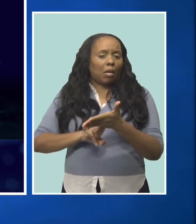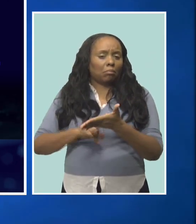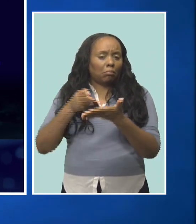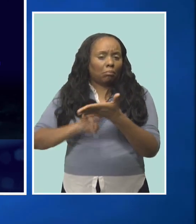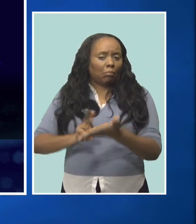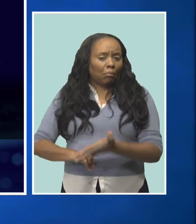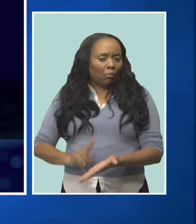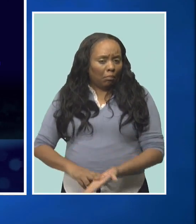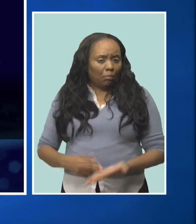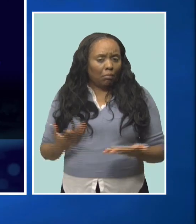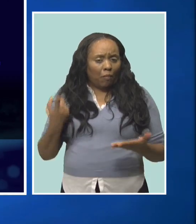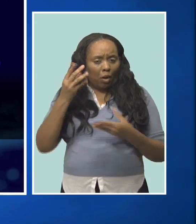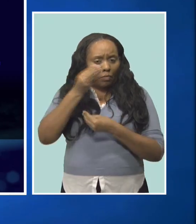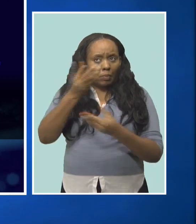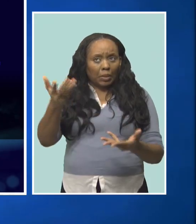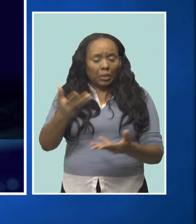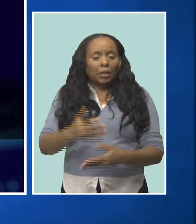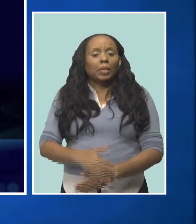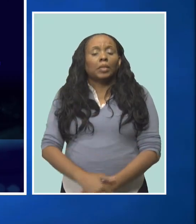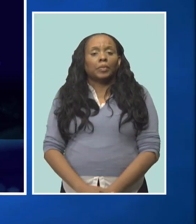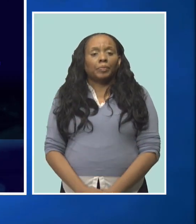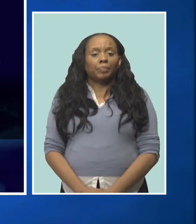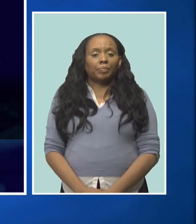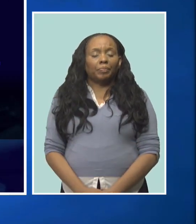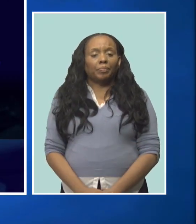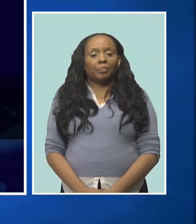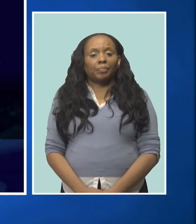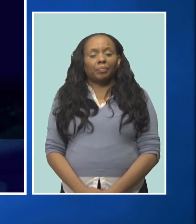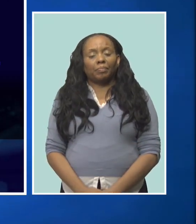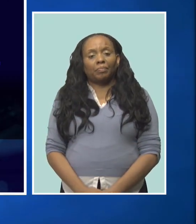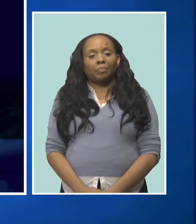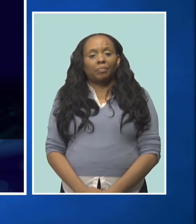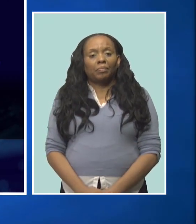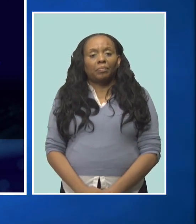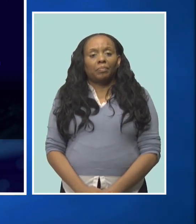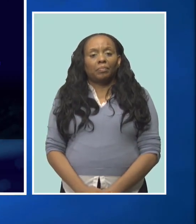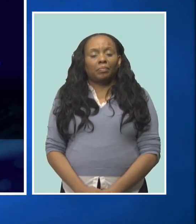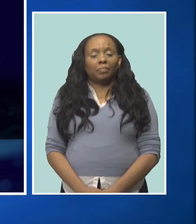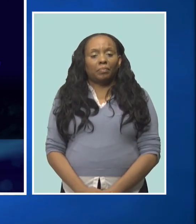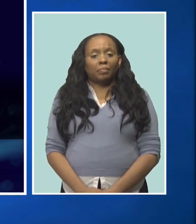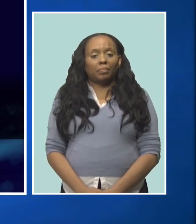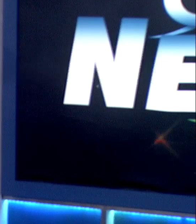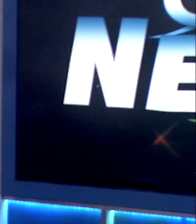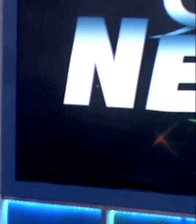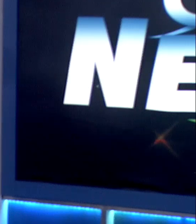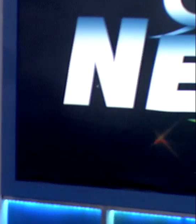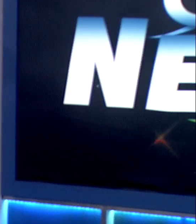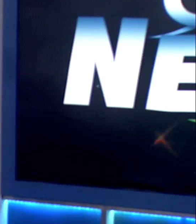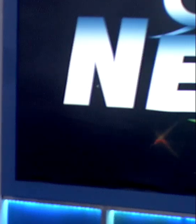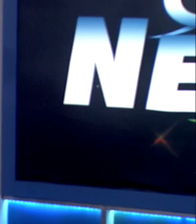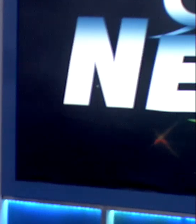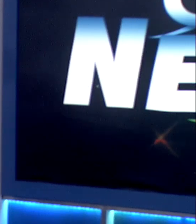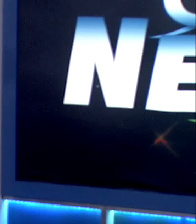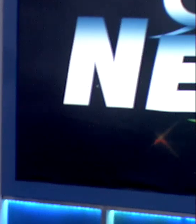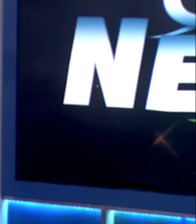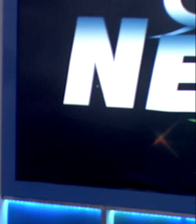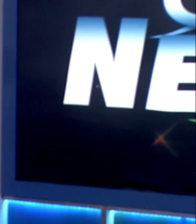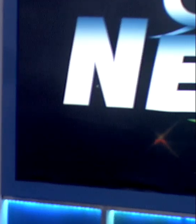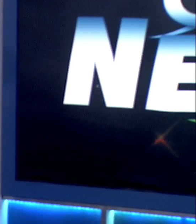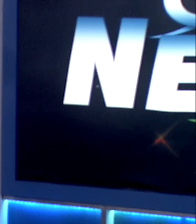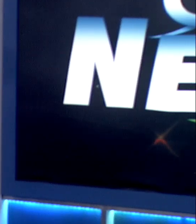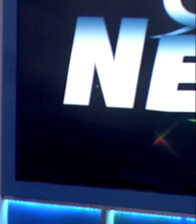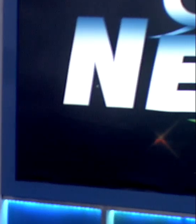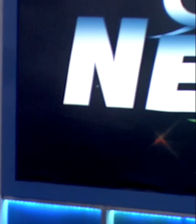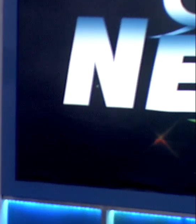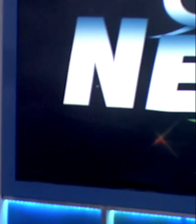providers information and what's not. Logistics of it basically is what we're working out. Coming up on Newsnight, the